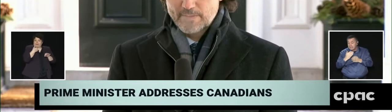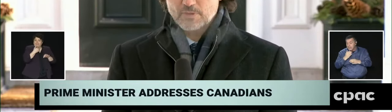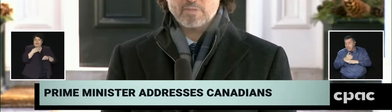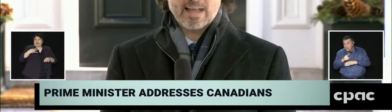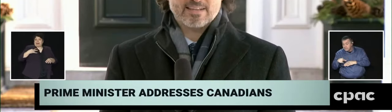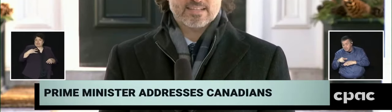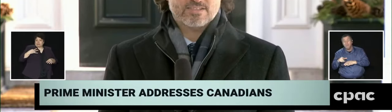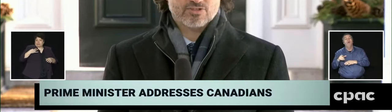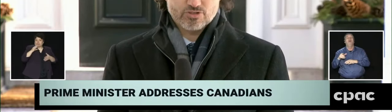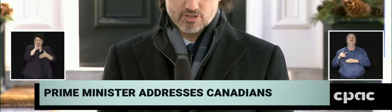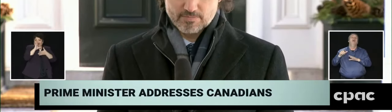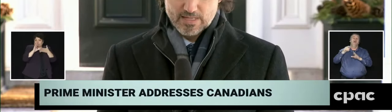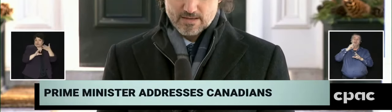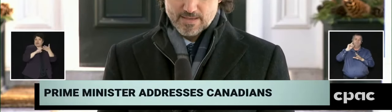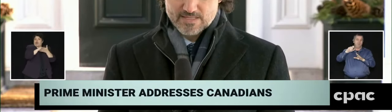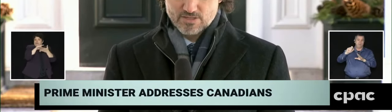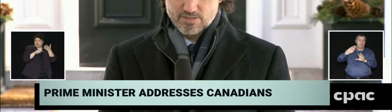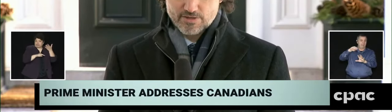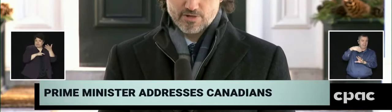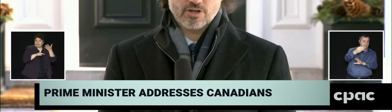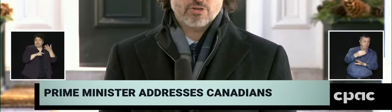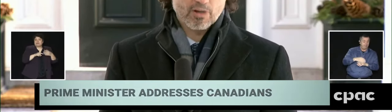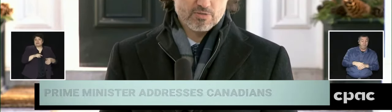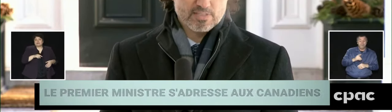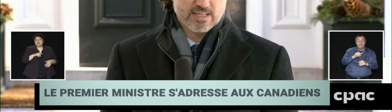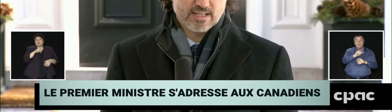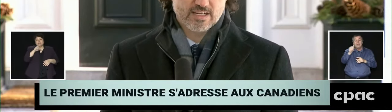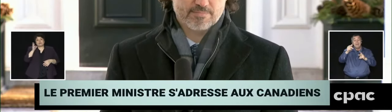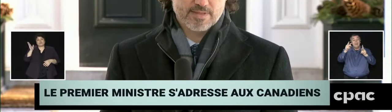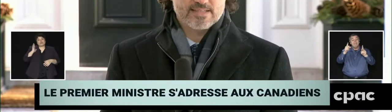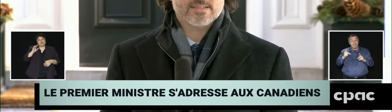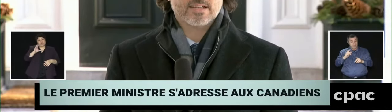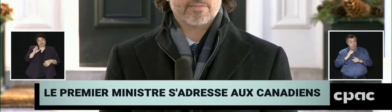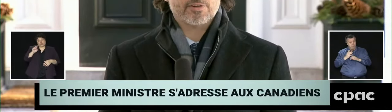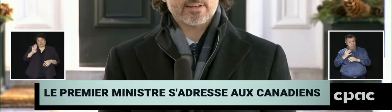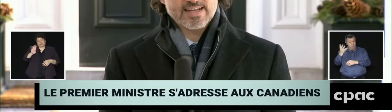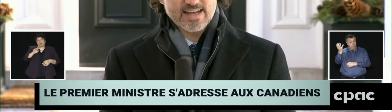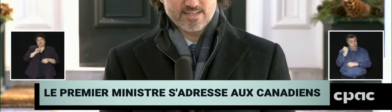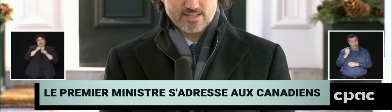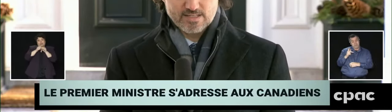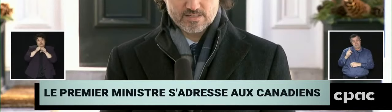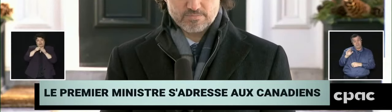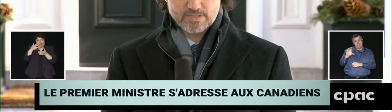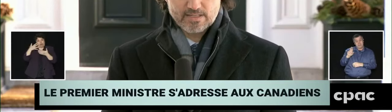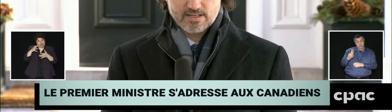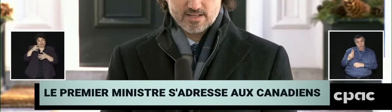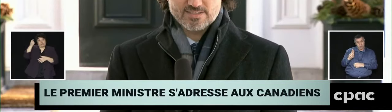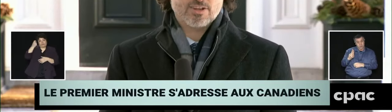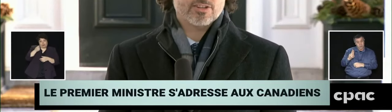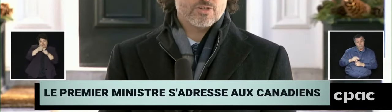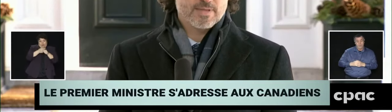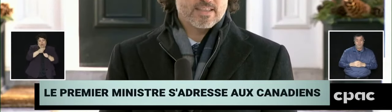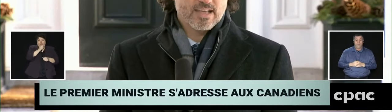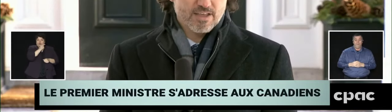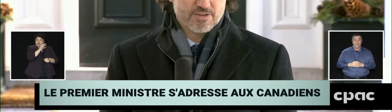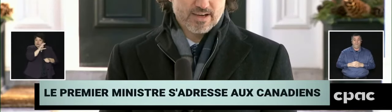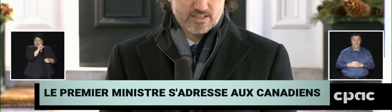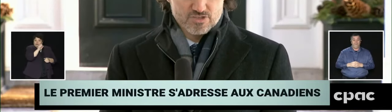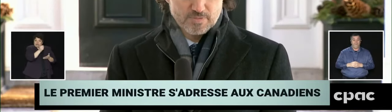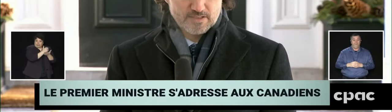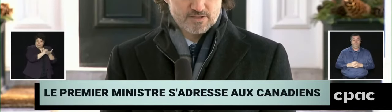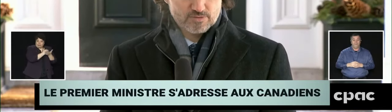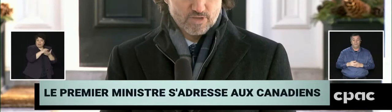For people who accessed CERB based on their gross income instead of their net income, as long as you meet the